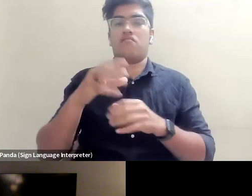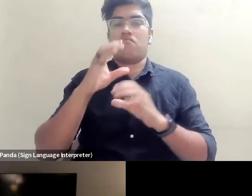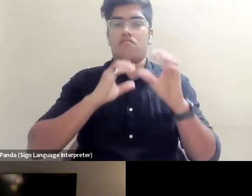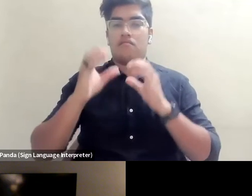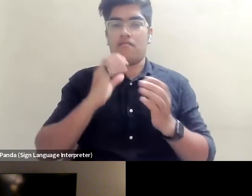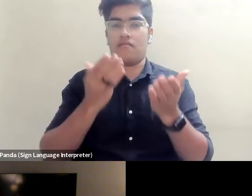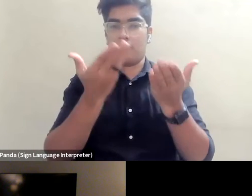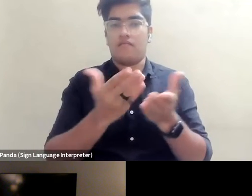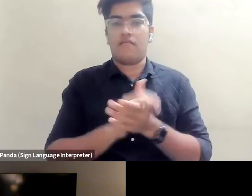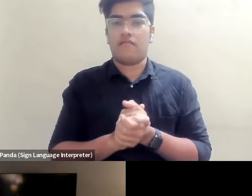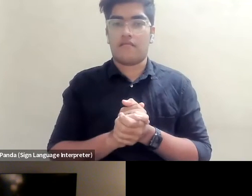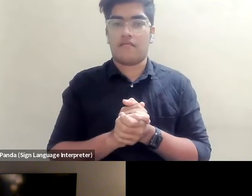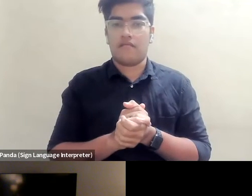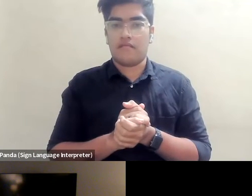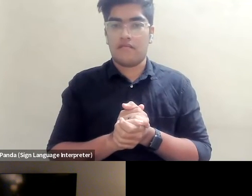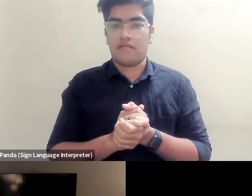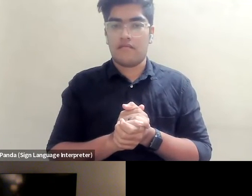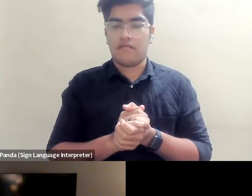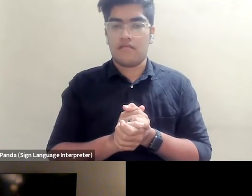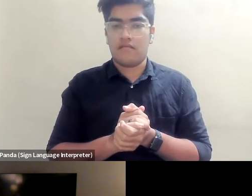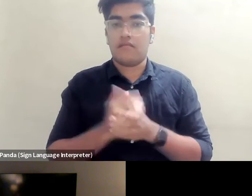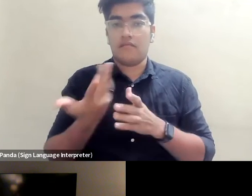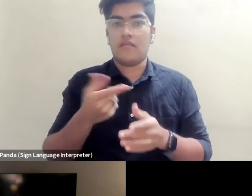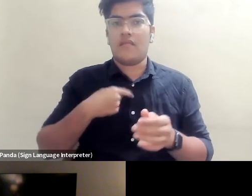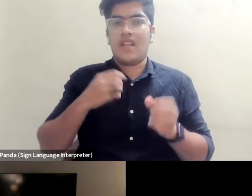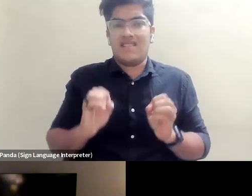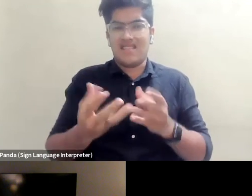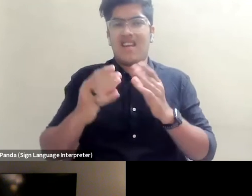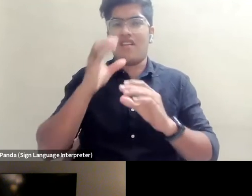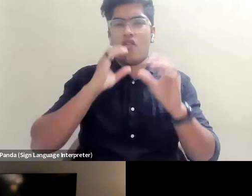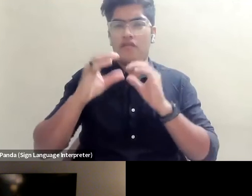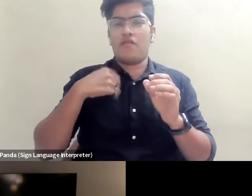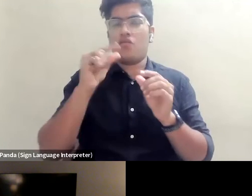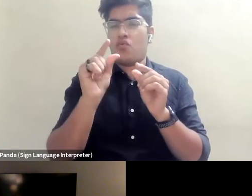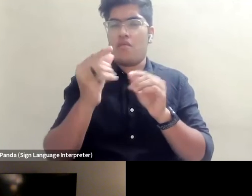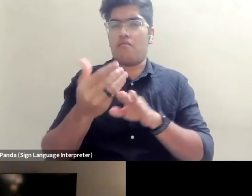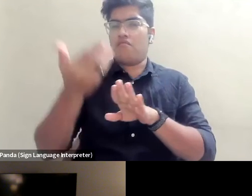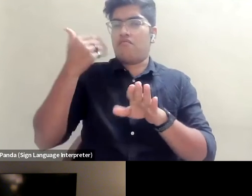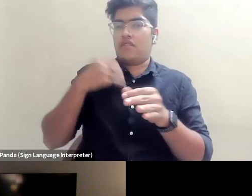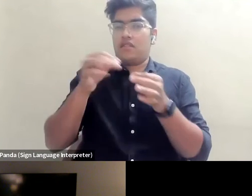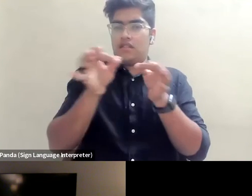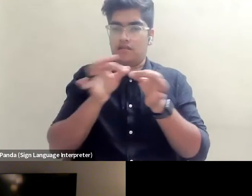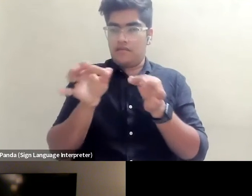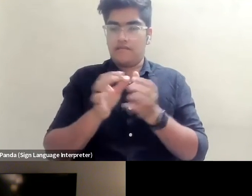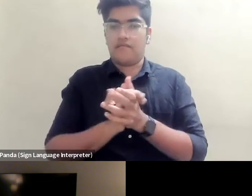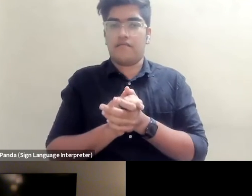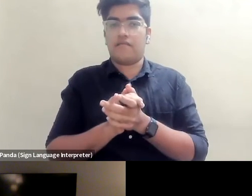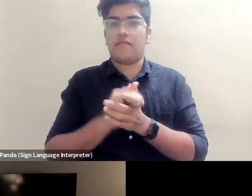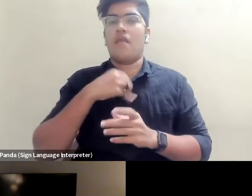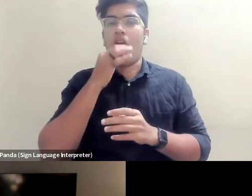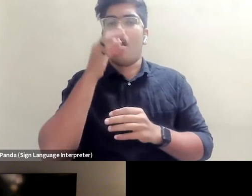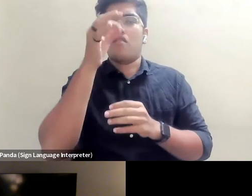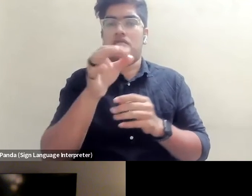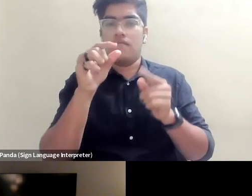my just so that we can to start the conversation and to provide context, I'm gonna ask you, Padmini, first